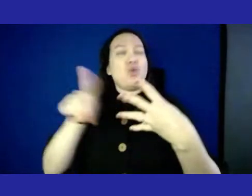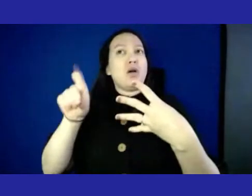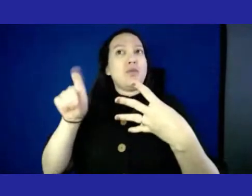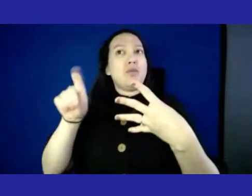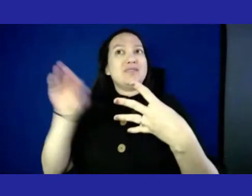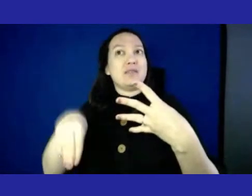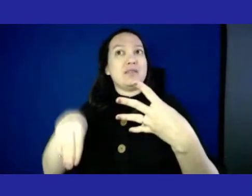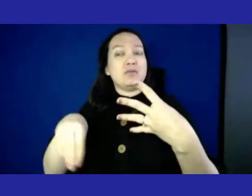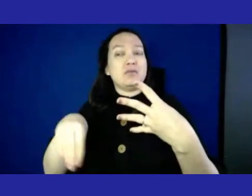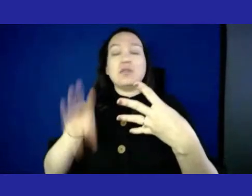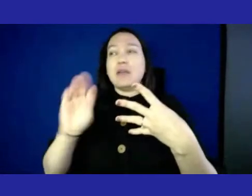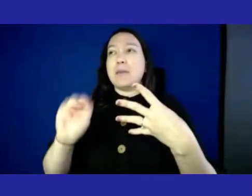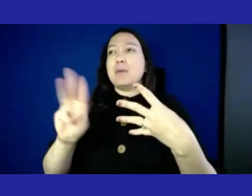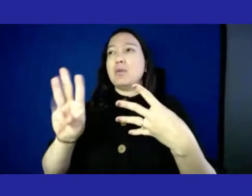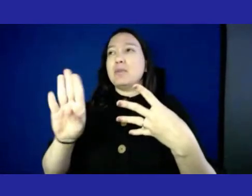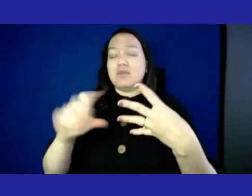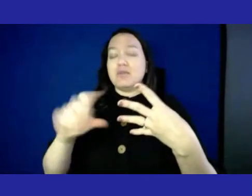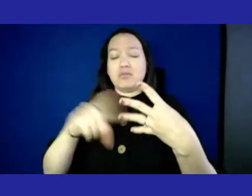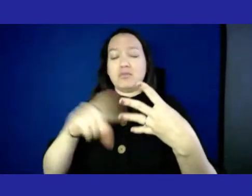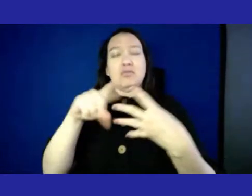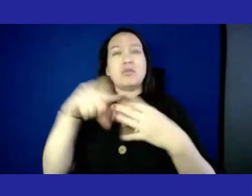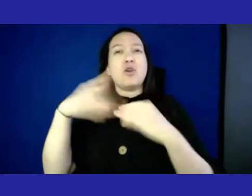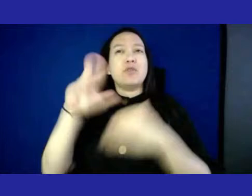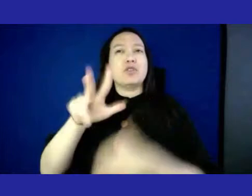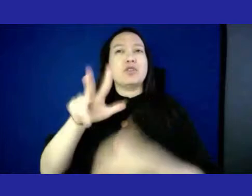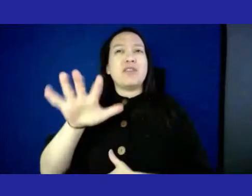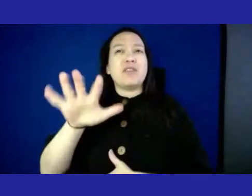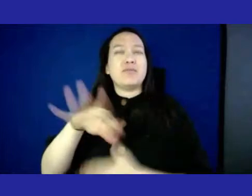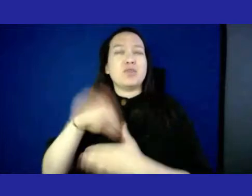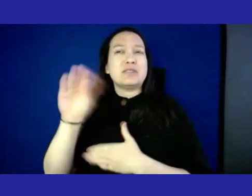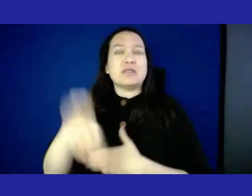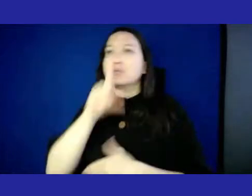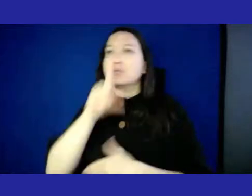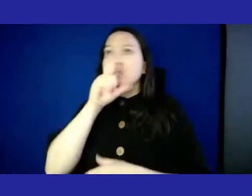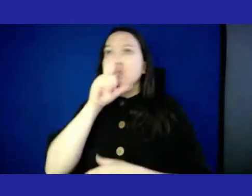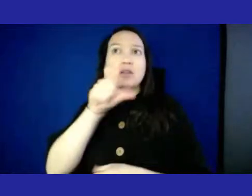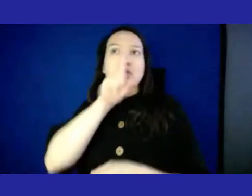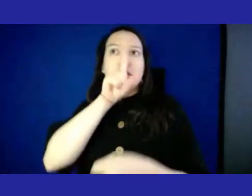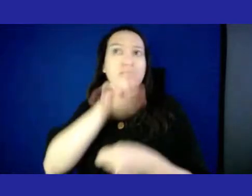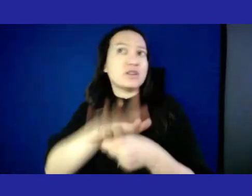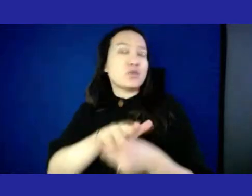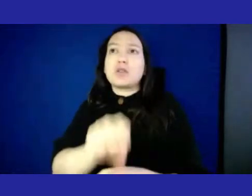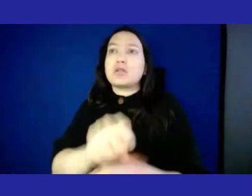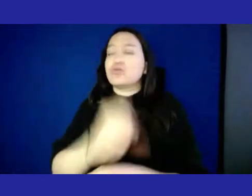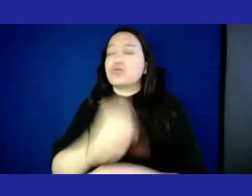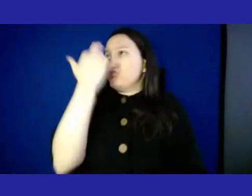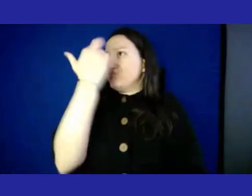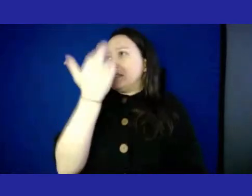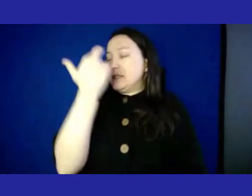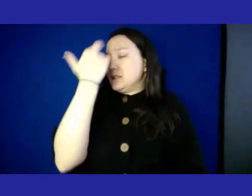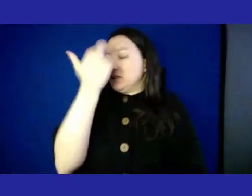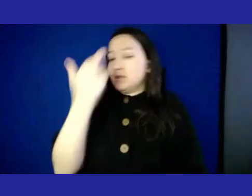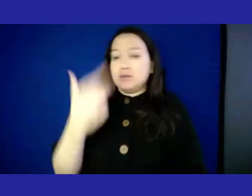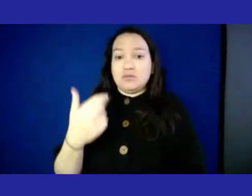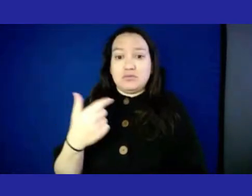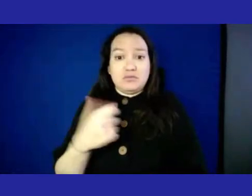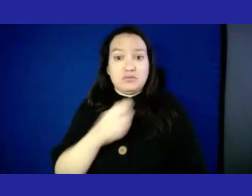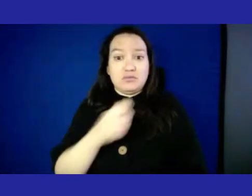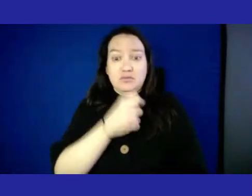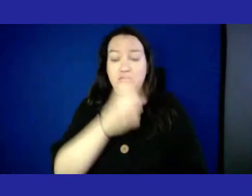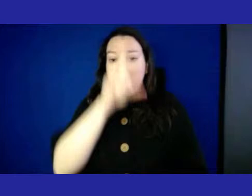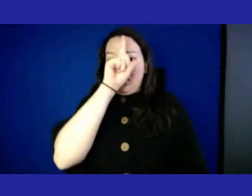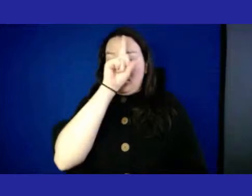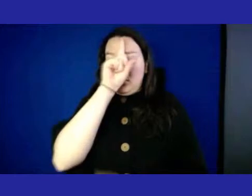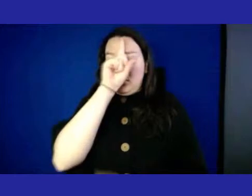than 35%. There's no guaranteed work because we don't really know